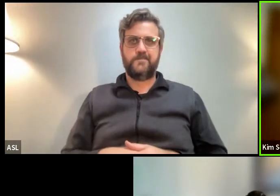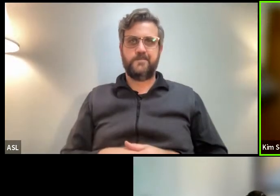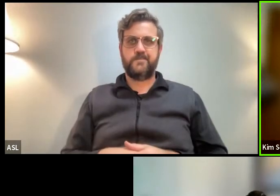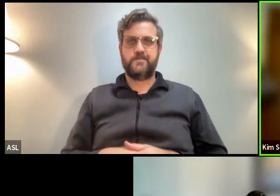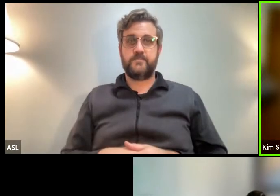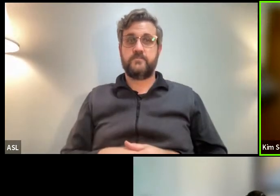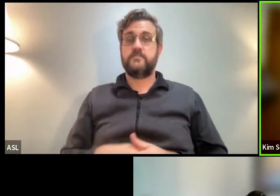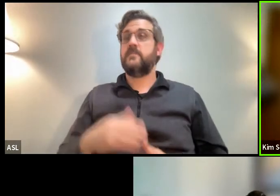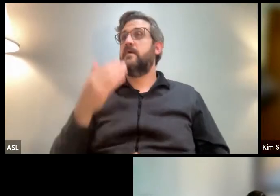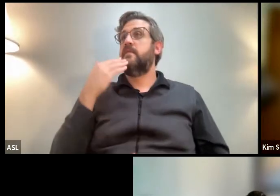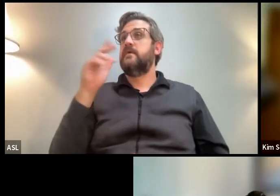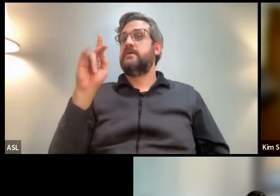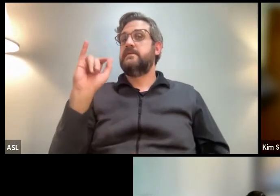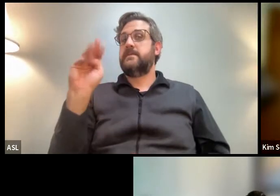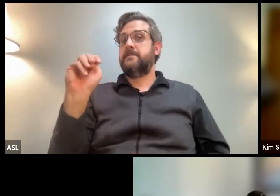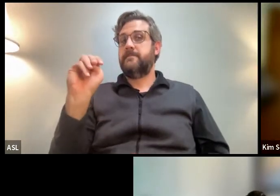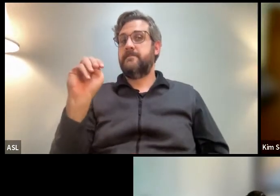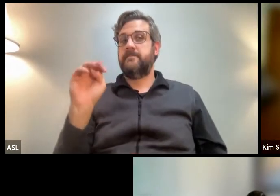Thanks, Kim.